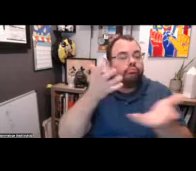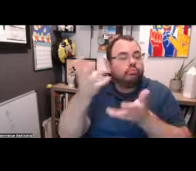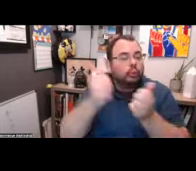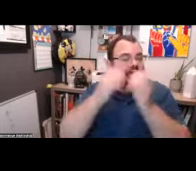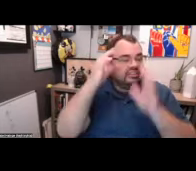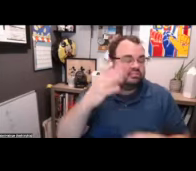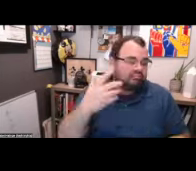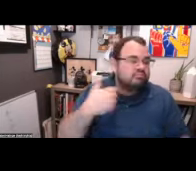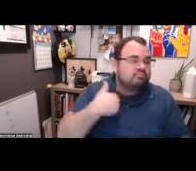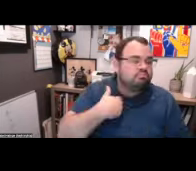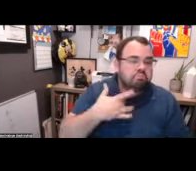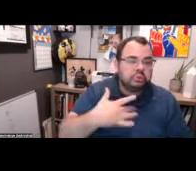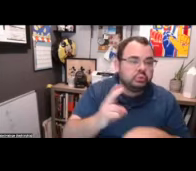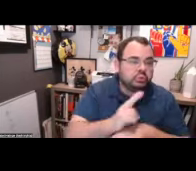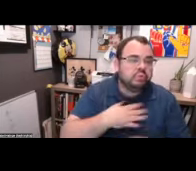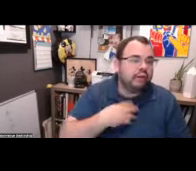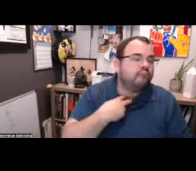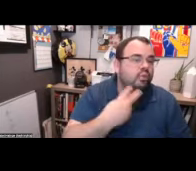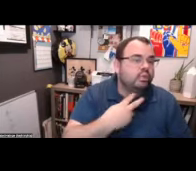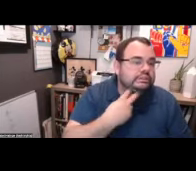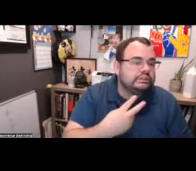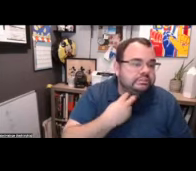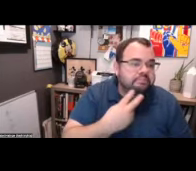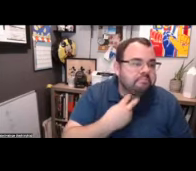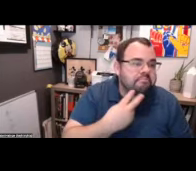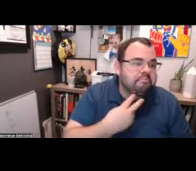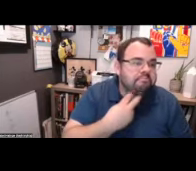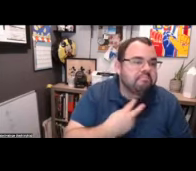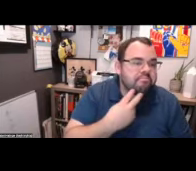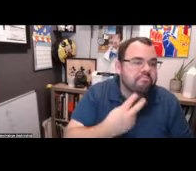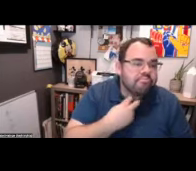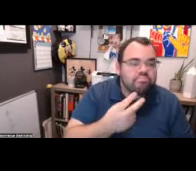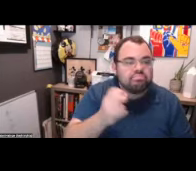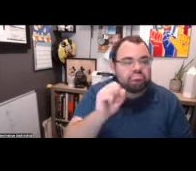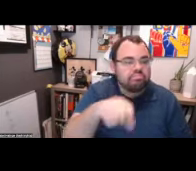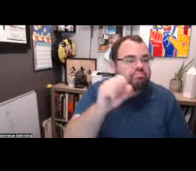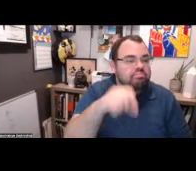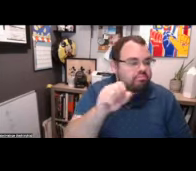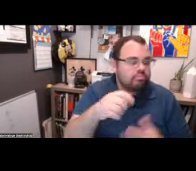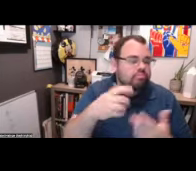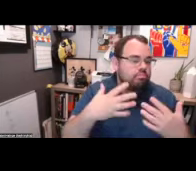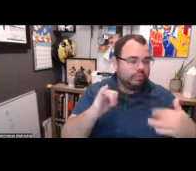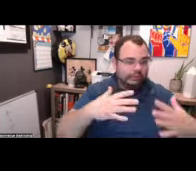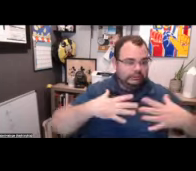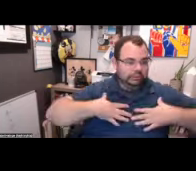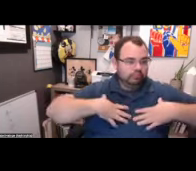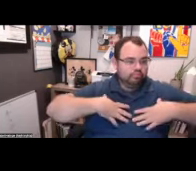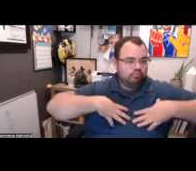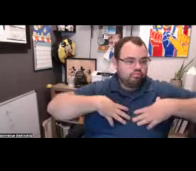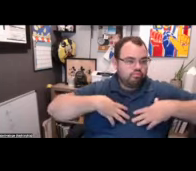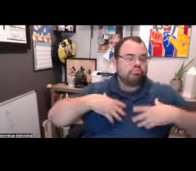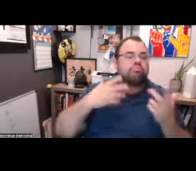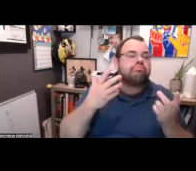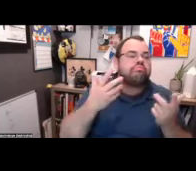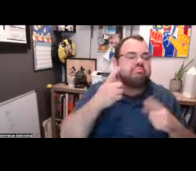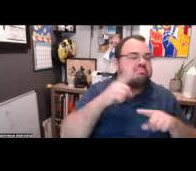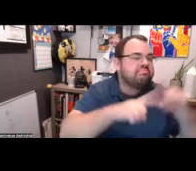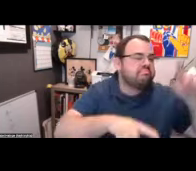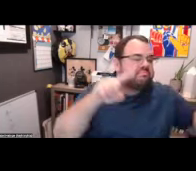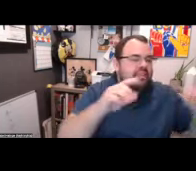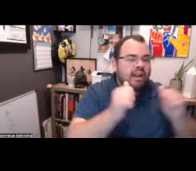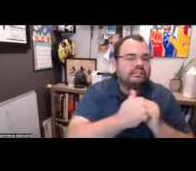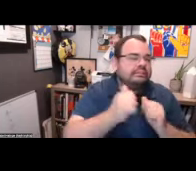or raise my hand with the professor, when I interact with the professor, I use my own voice. Yes, that's me. That's